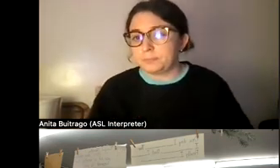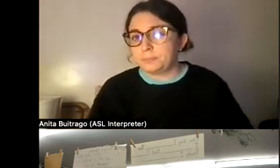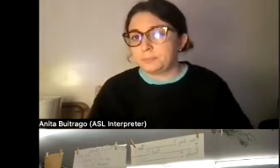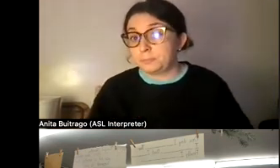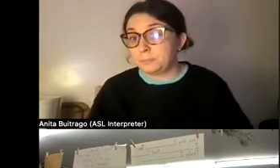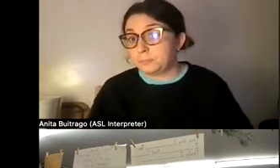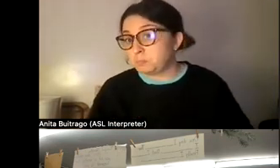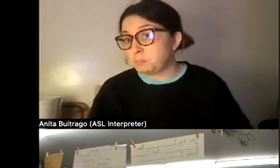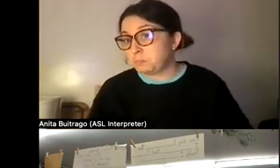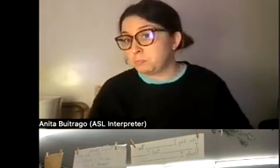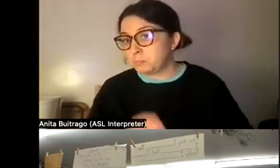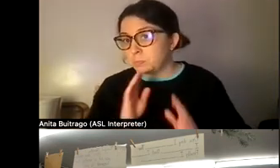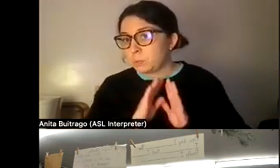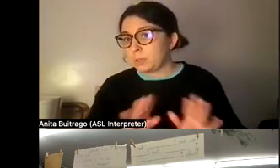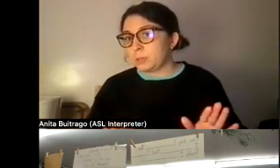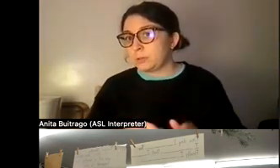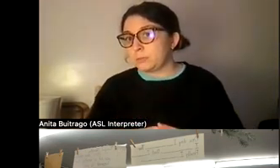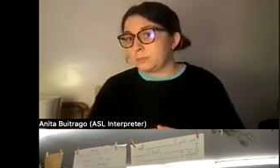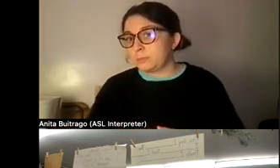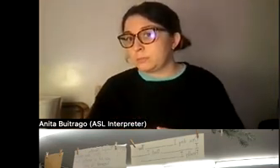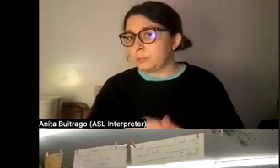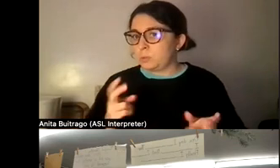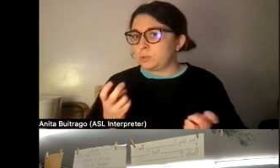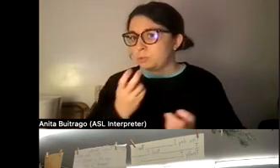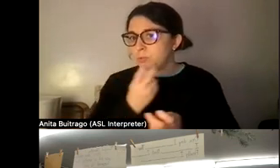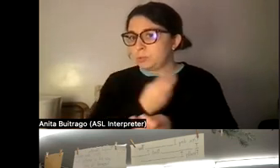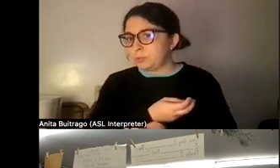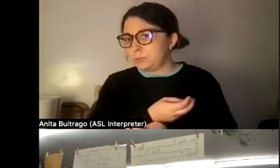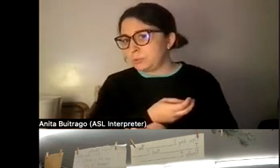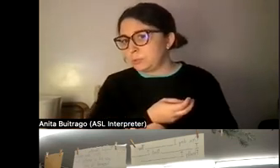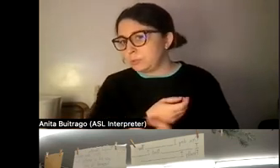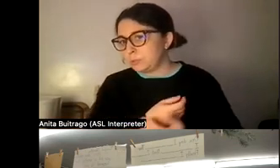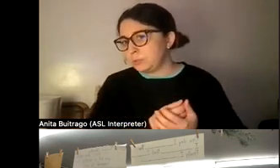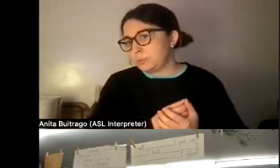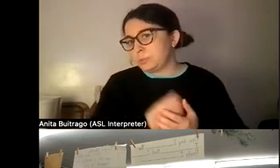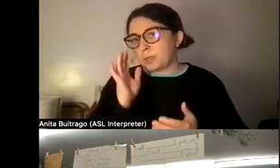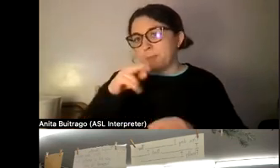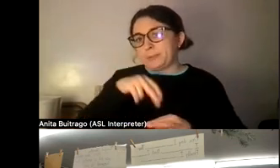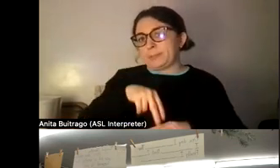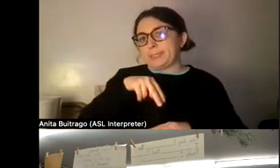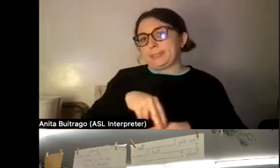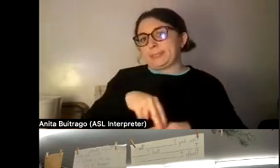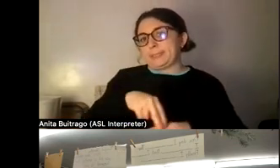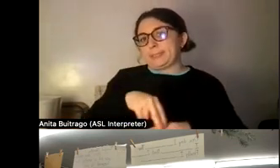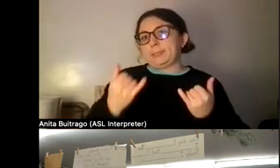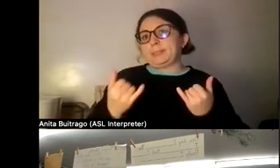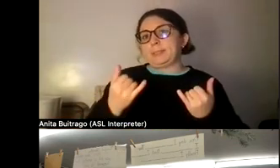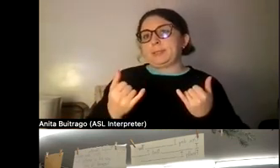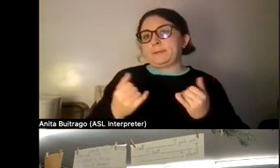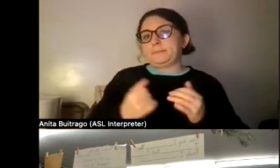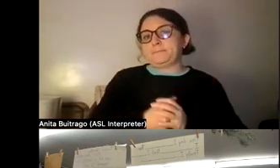Okay, it's on you. You want to switch places? Sure. Actually, I'll be standing. I always Oh. stand. I never sit. Okay.